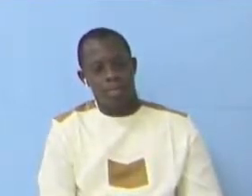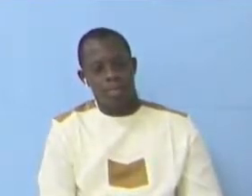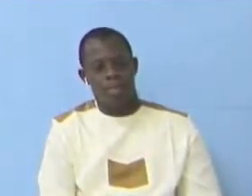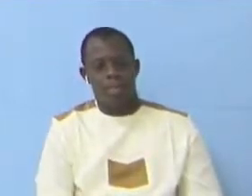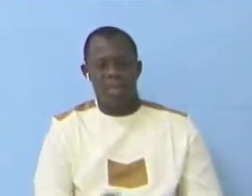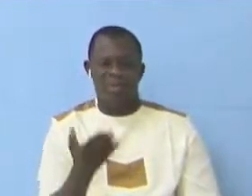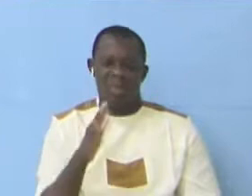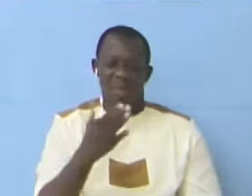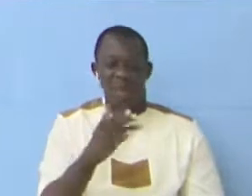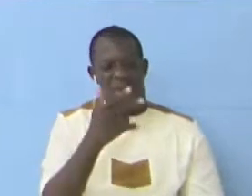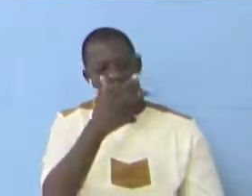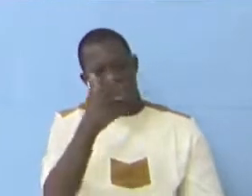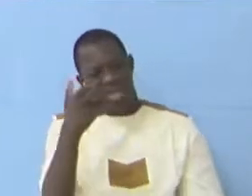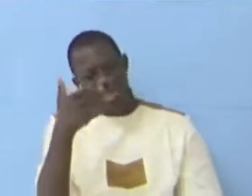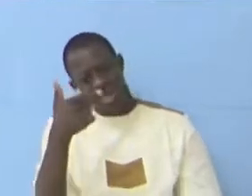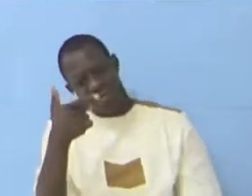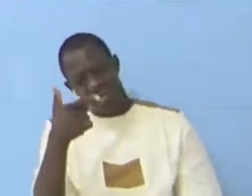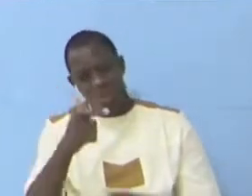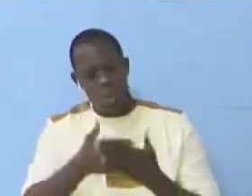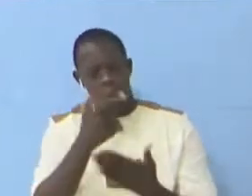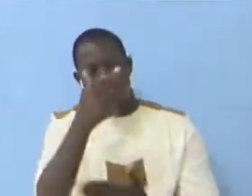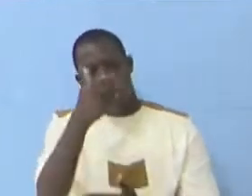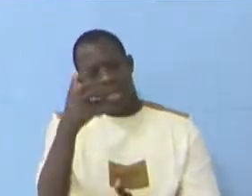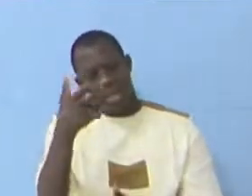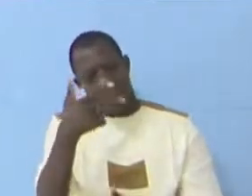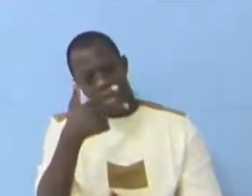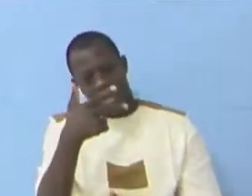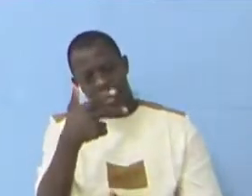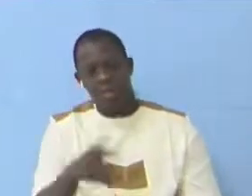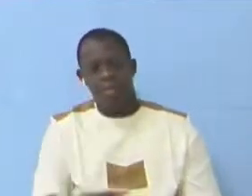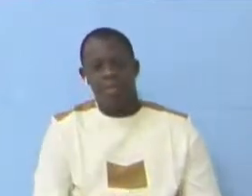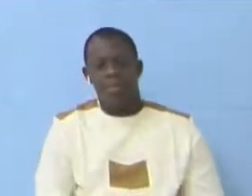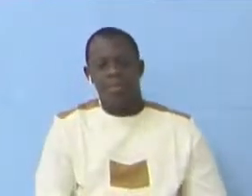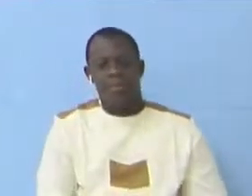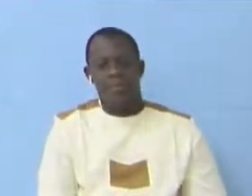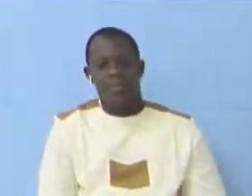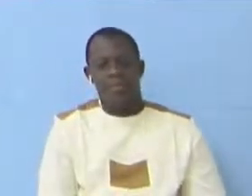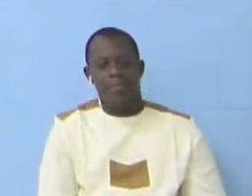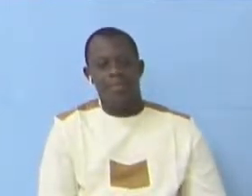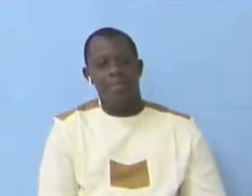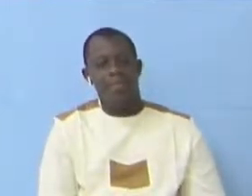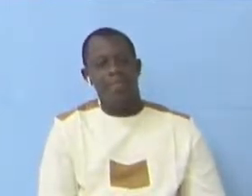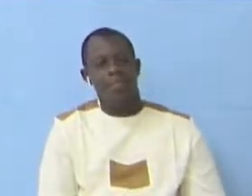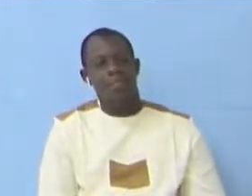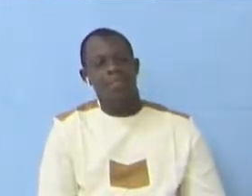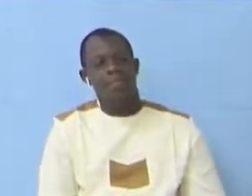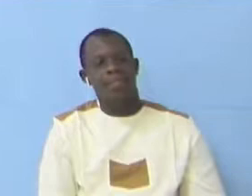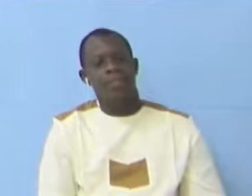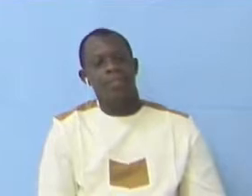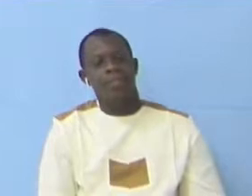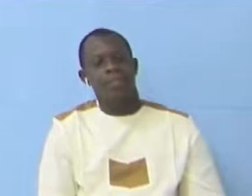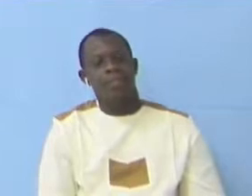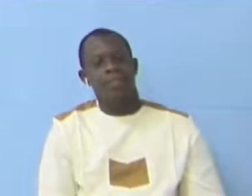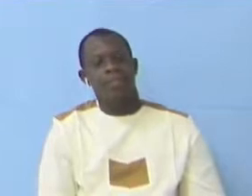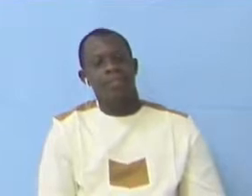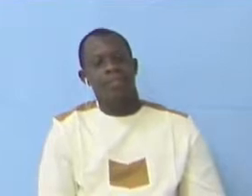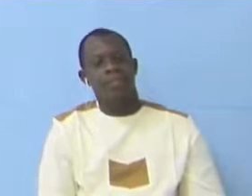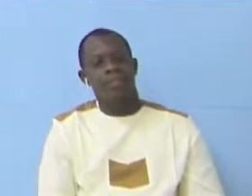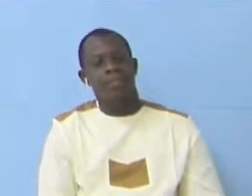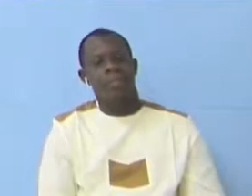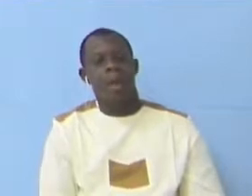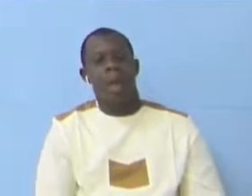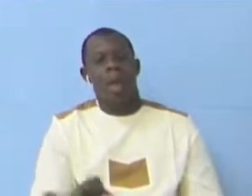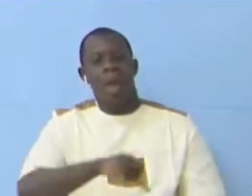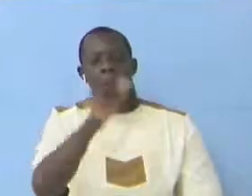or 88. I think it was in 1988. Ci boori 87, 88, waaye daal li ma foog daal mooy 88, 1988. And